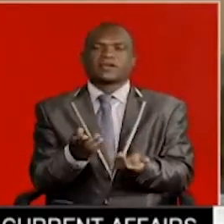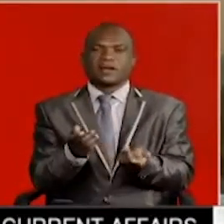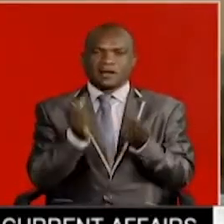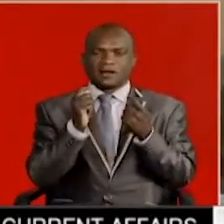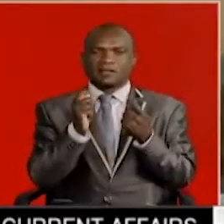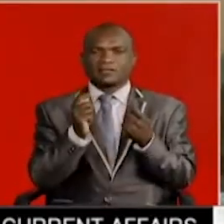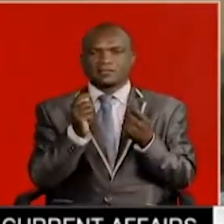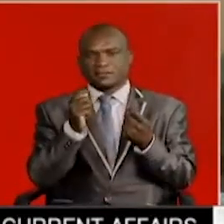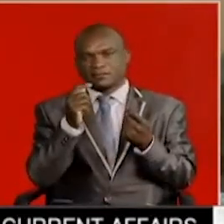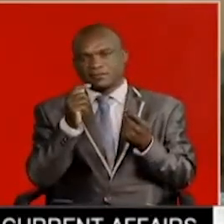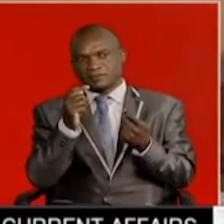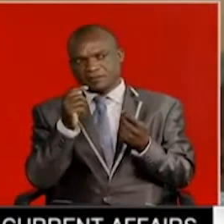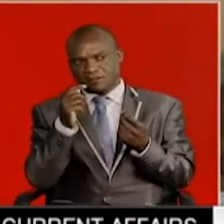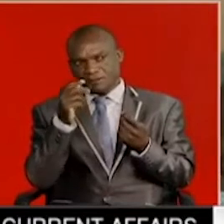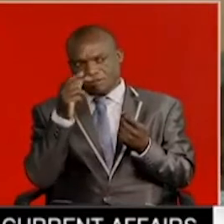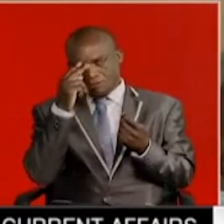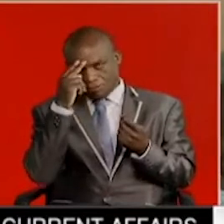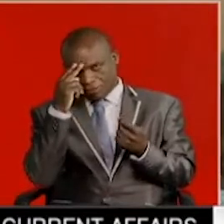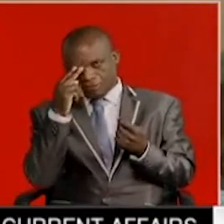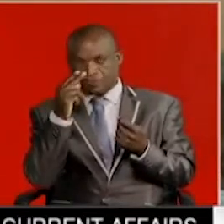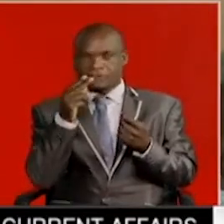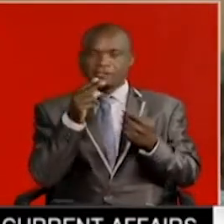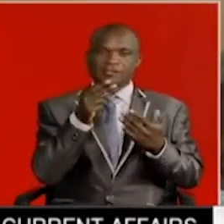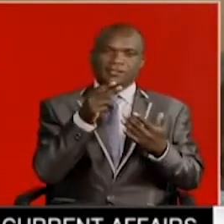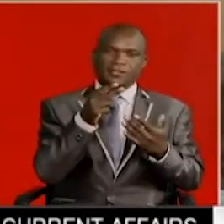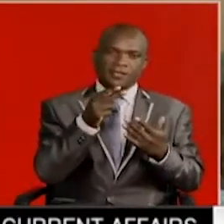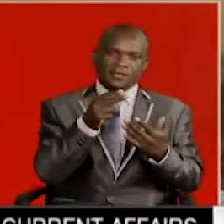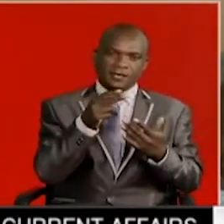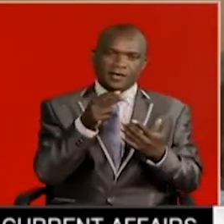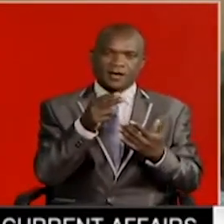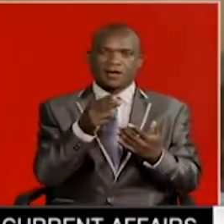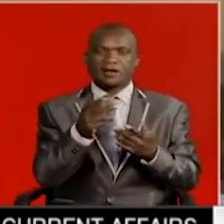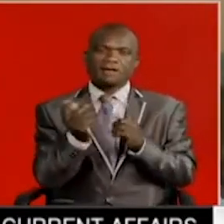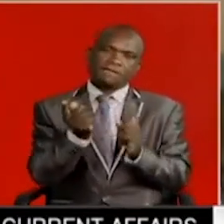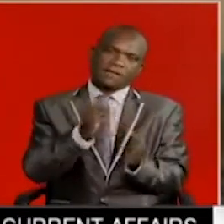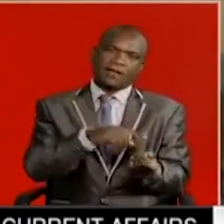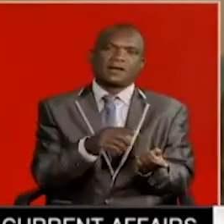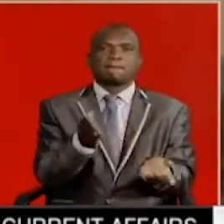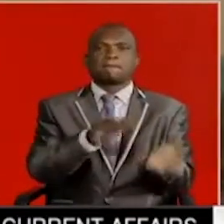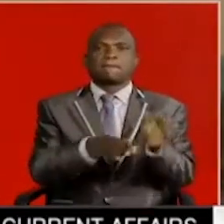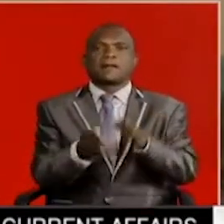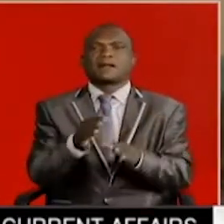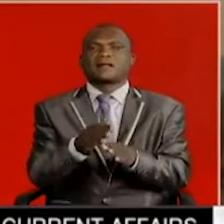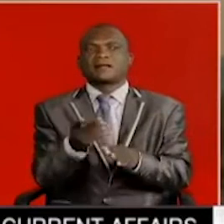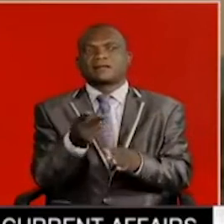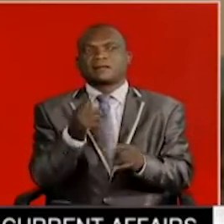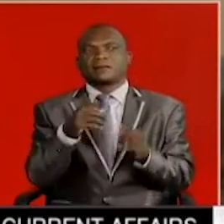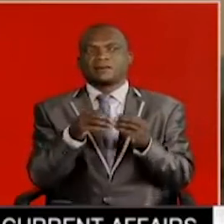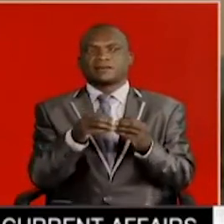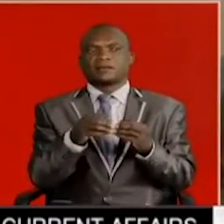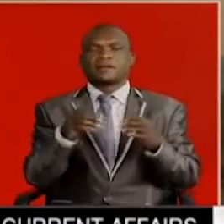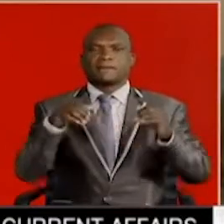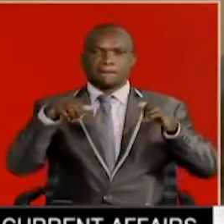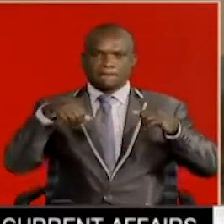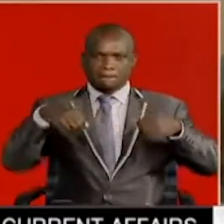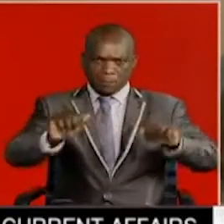the security, services, the funeral paras and others, and agritechs.